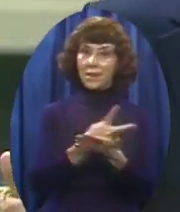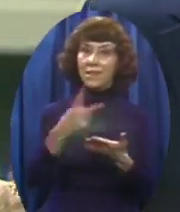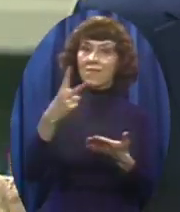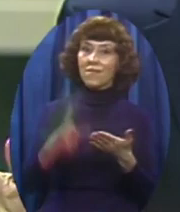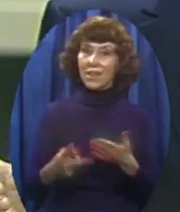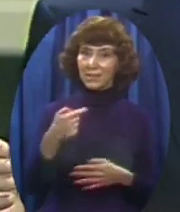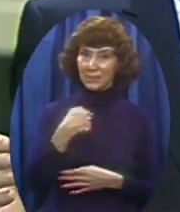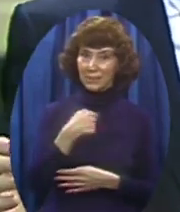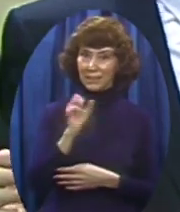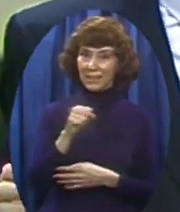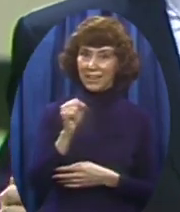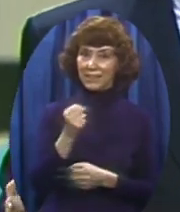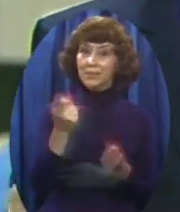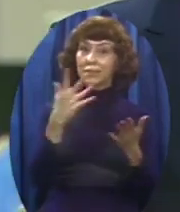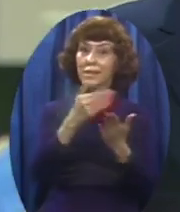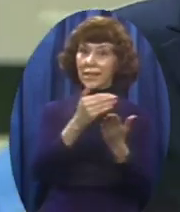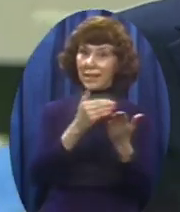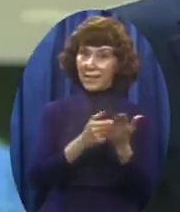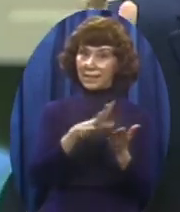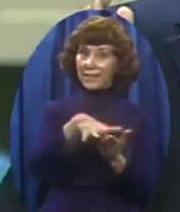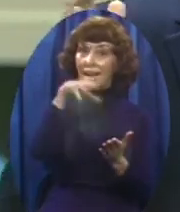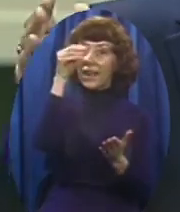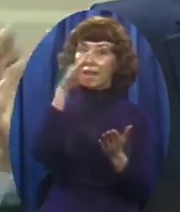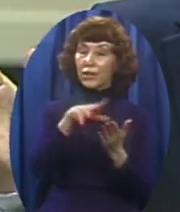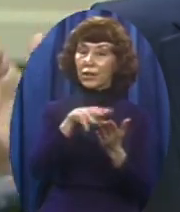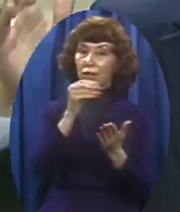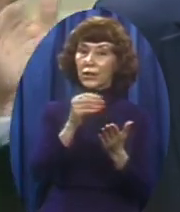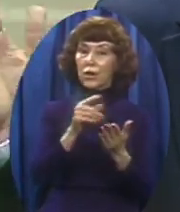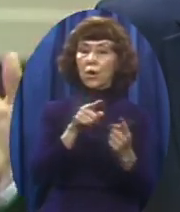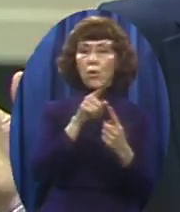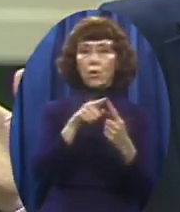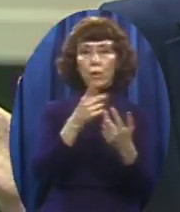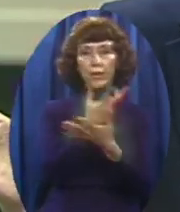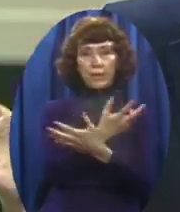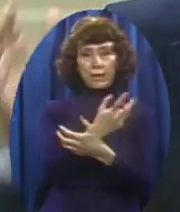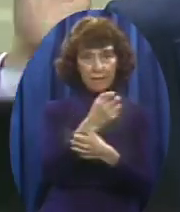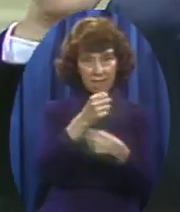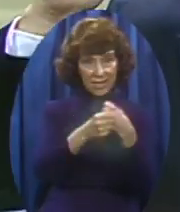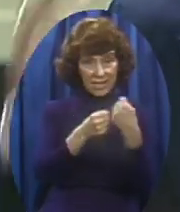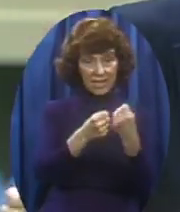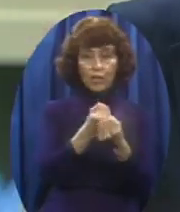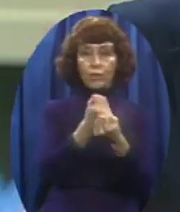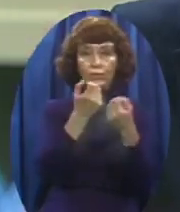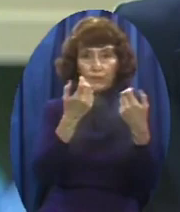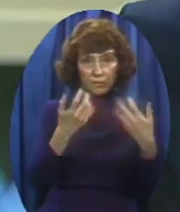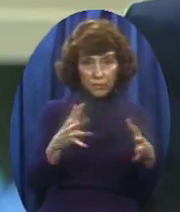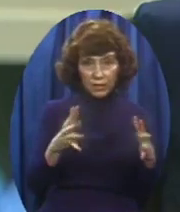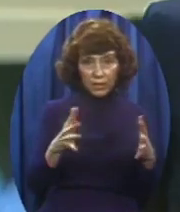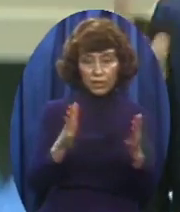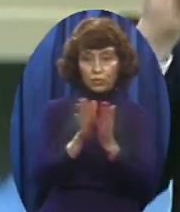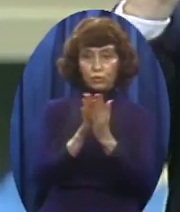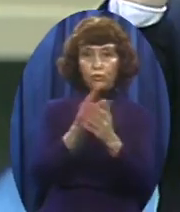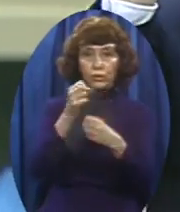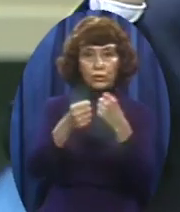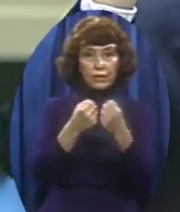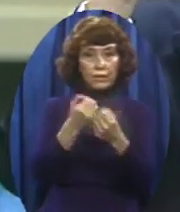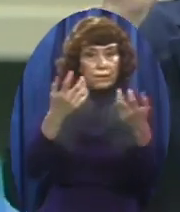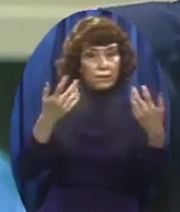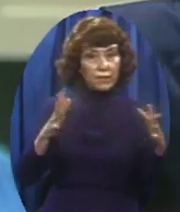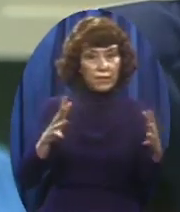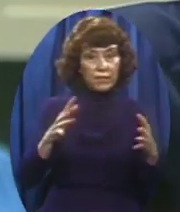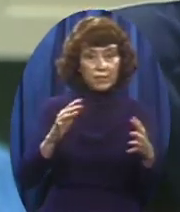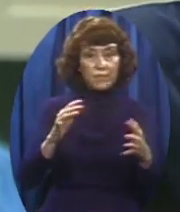in that. But after God taught me something, when that year ended, one year later, when school year was over, I had